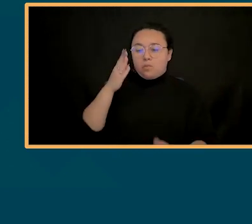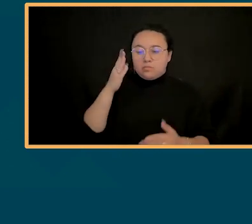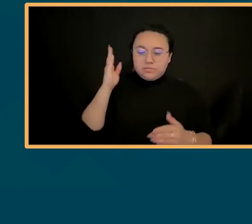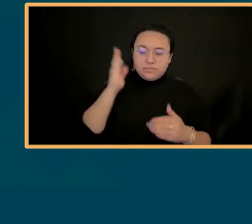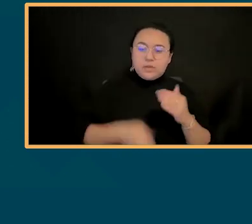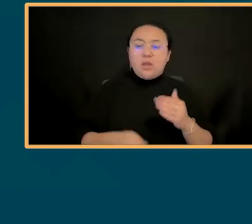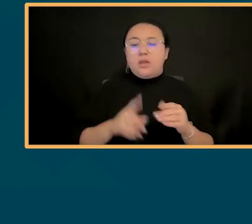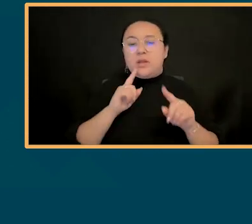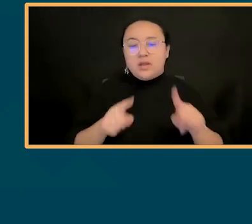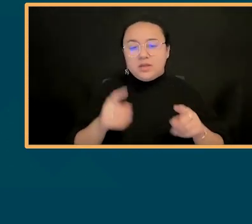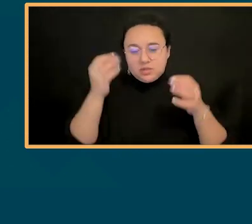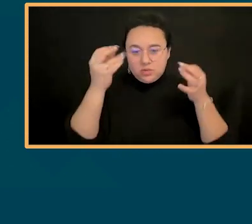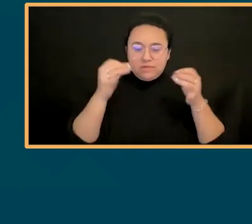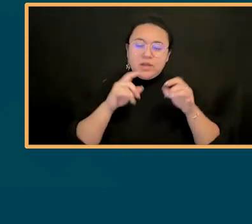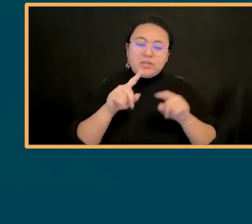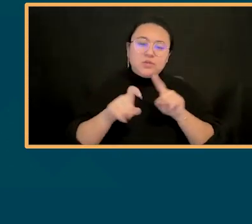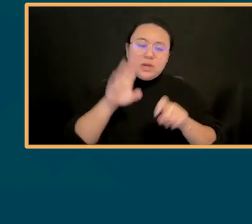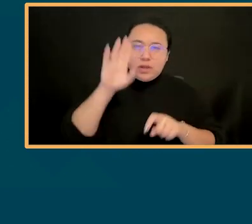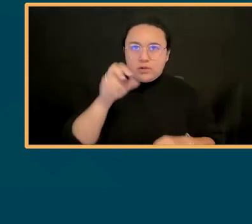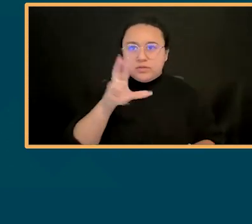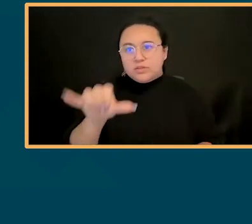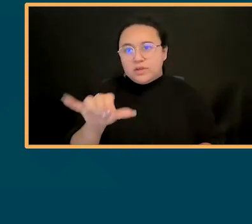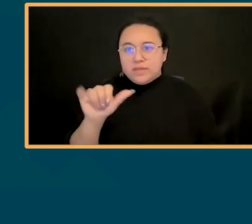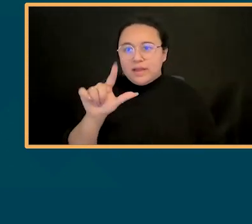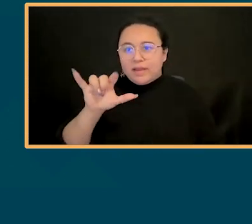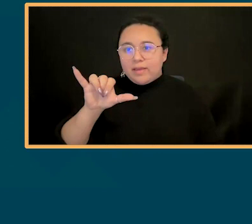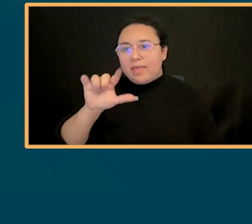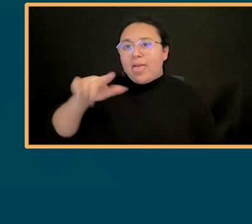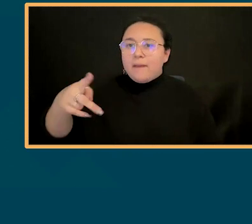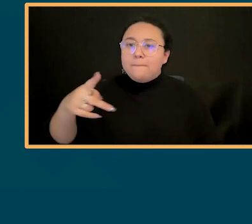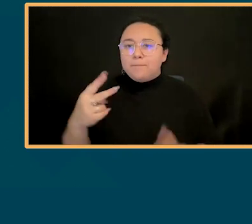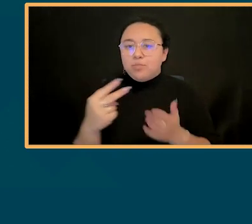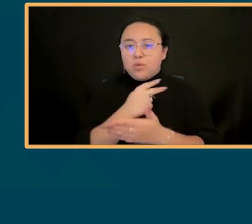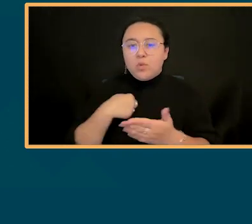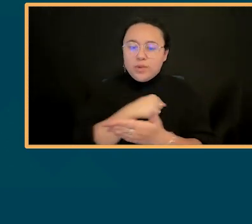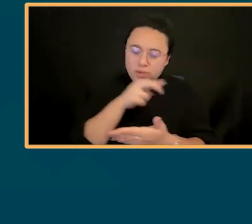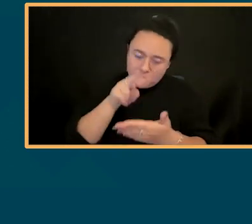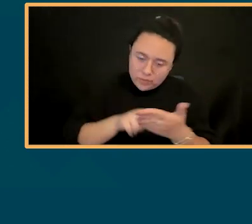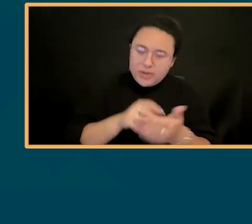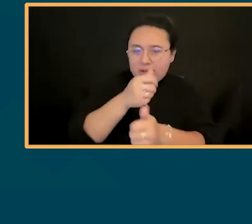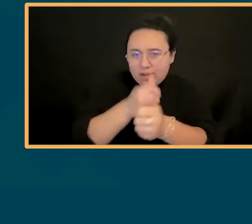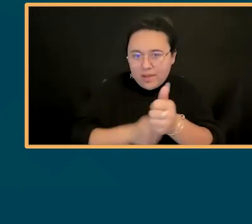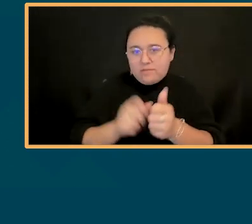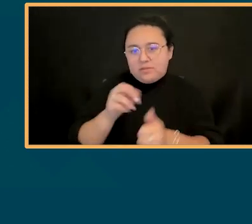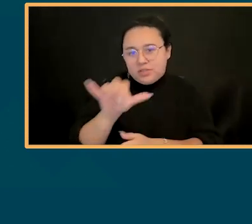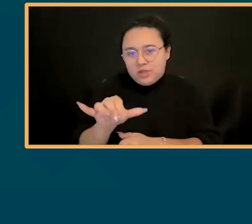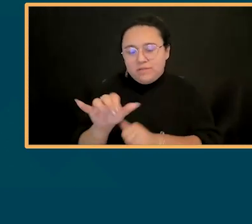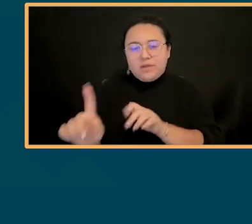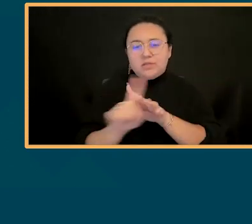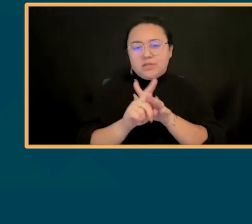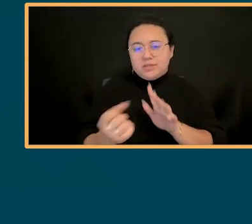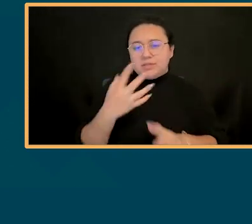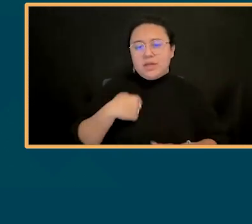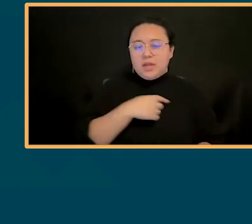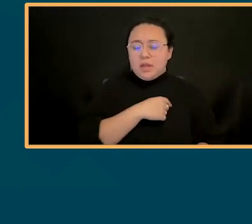reflection questions. I know it's a survey, it's like a Yelp review, but we do read every single survey that comes in. I